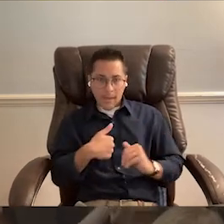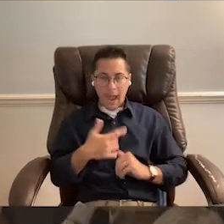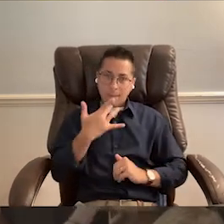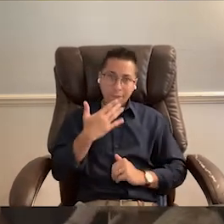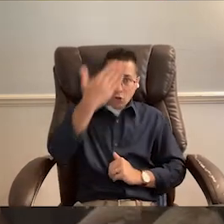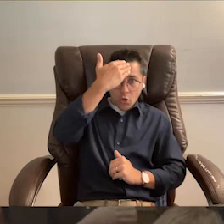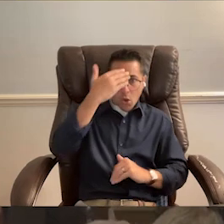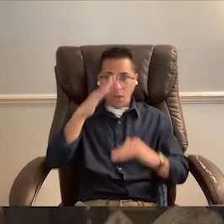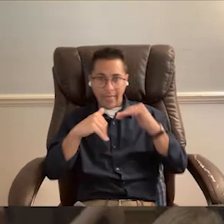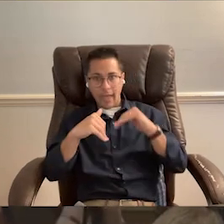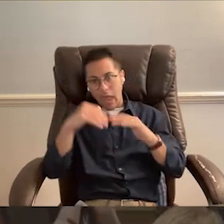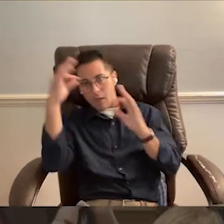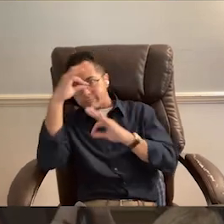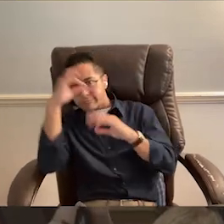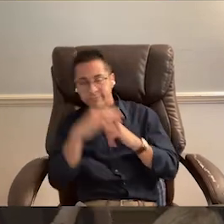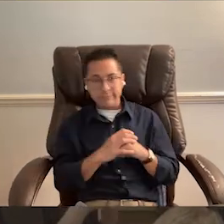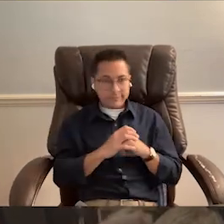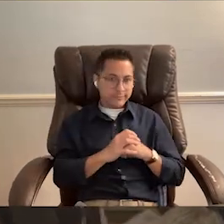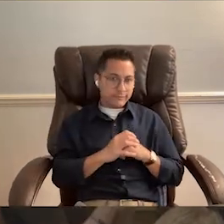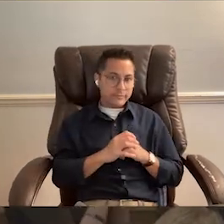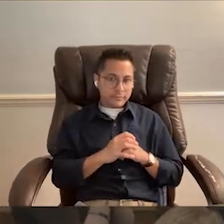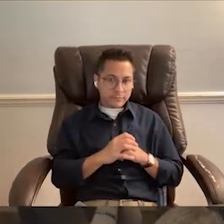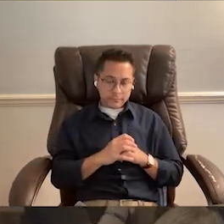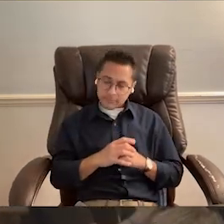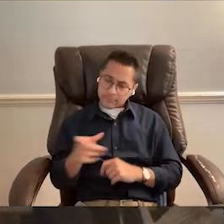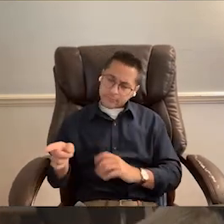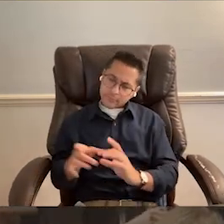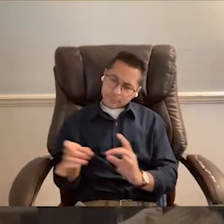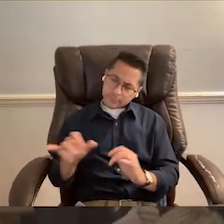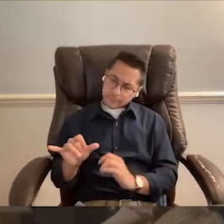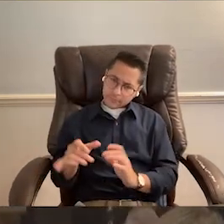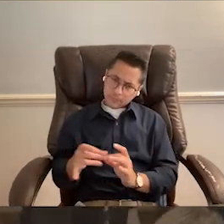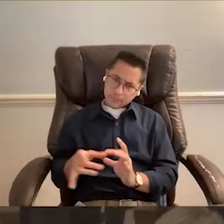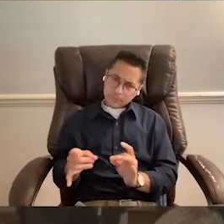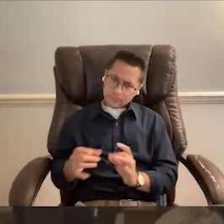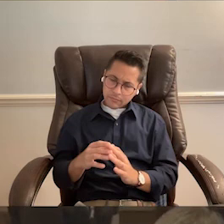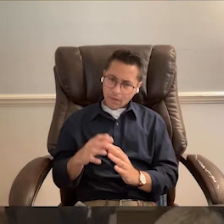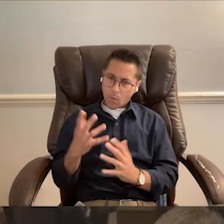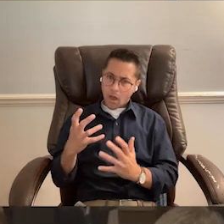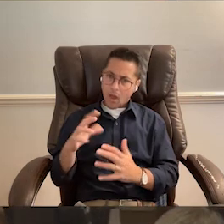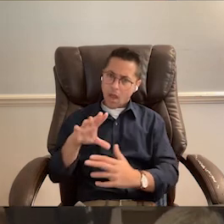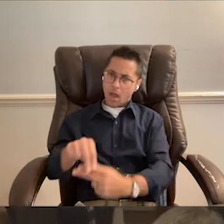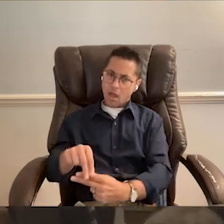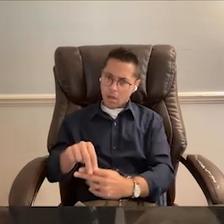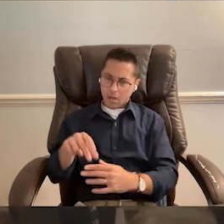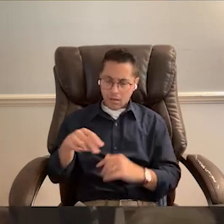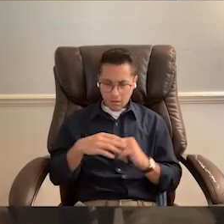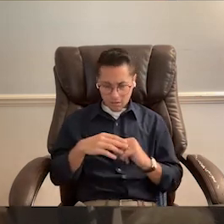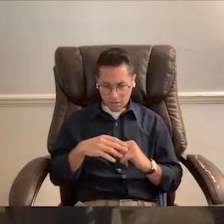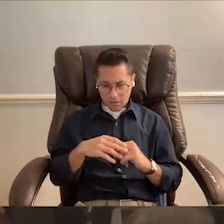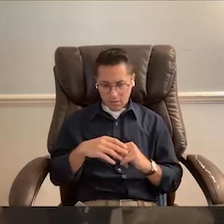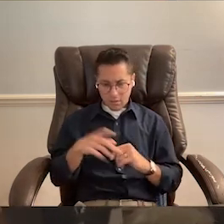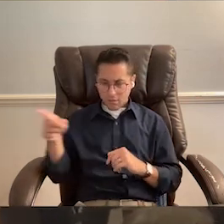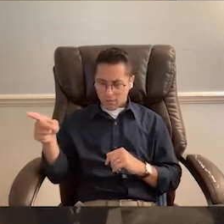going to say behind my back? What are they saying that I don't know? Because I'd rather know than not know. So. Yeah. Jill,